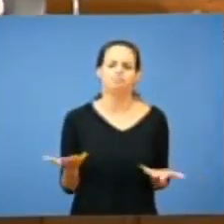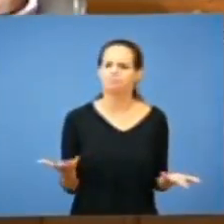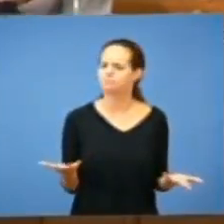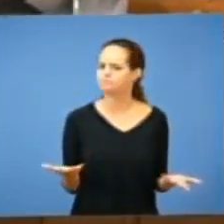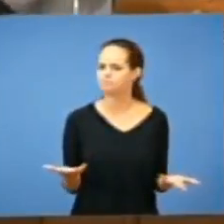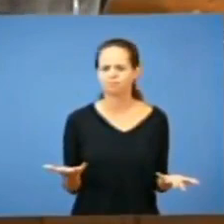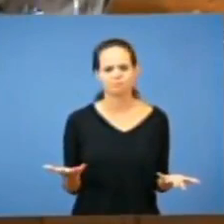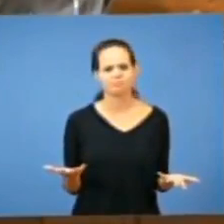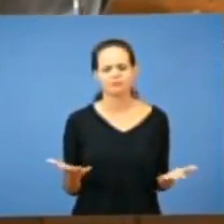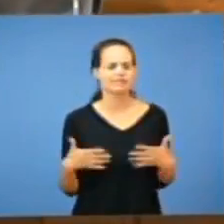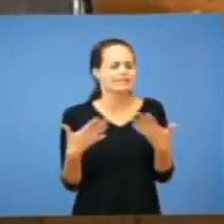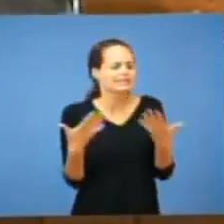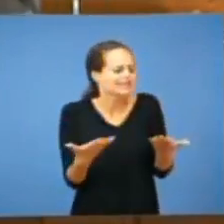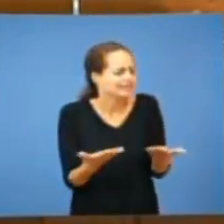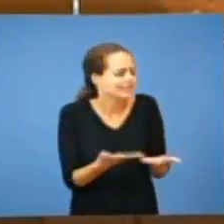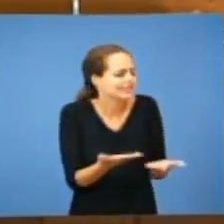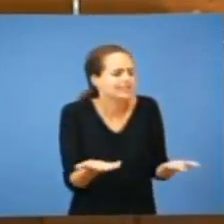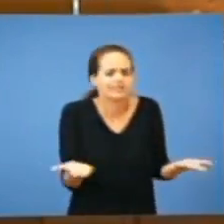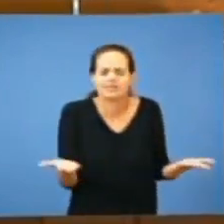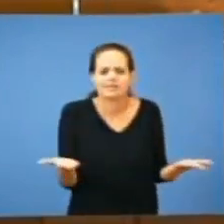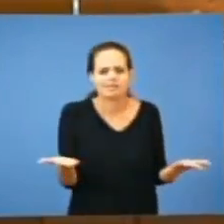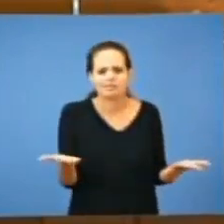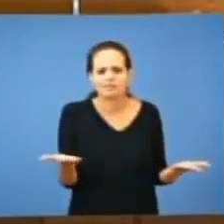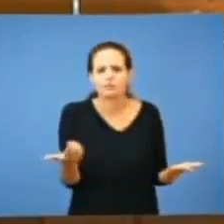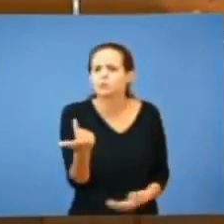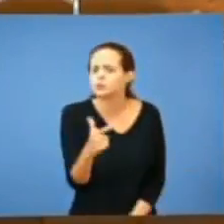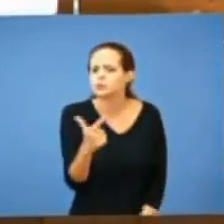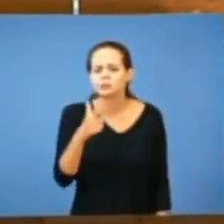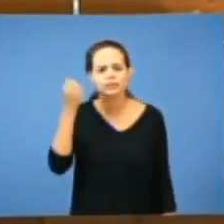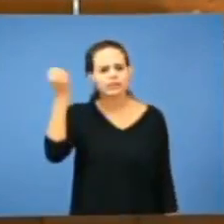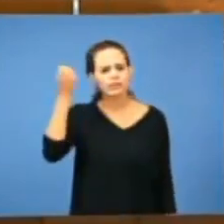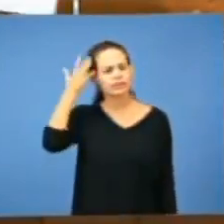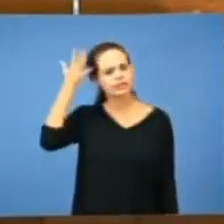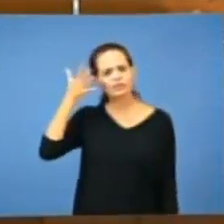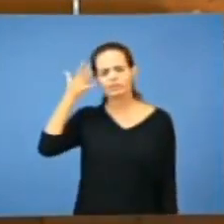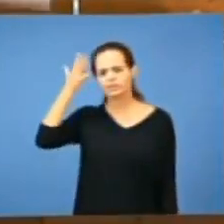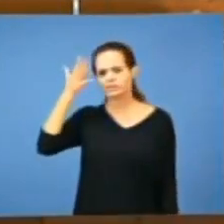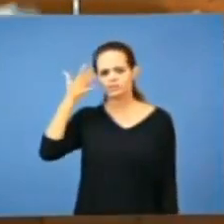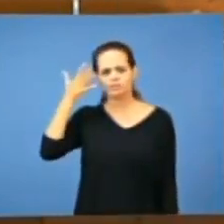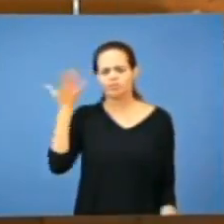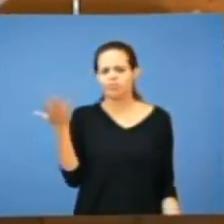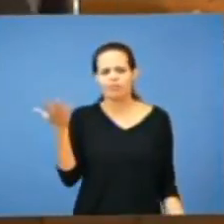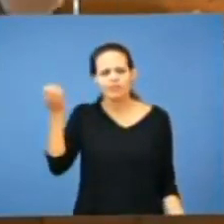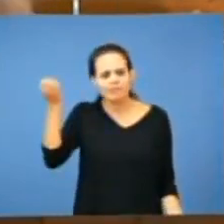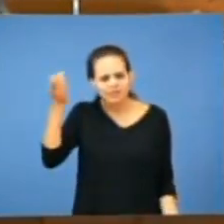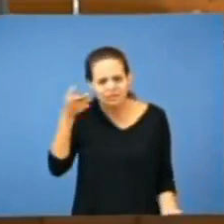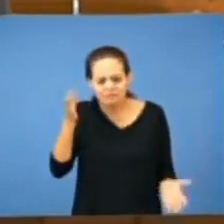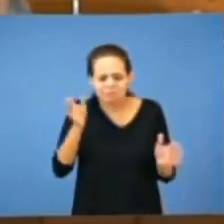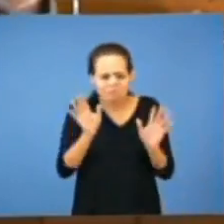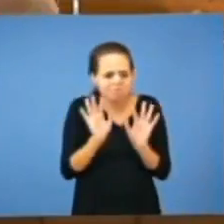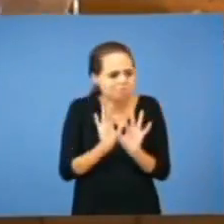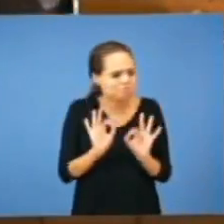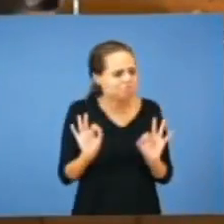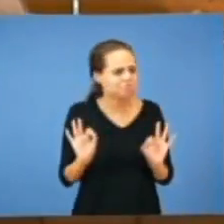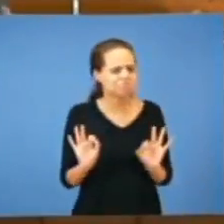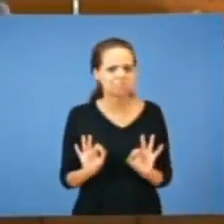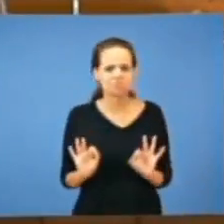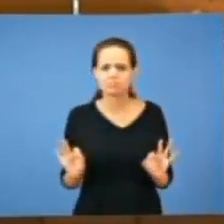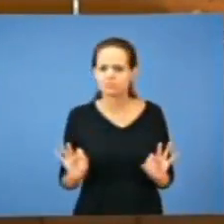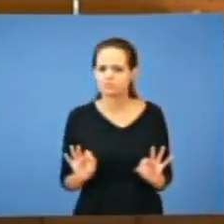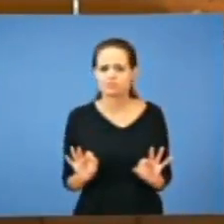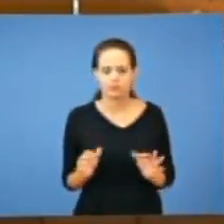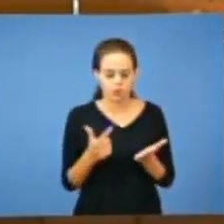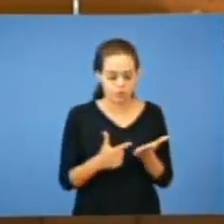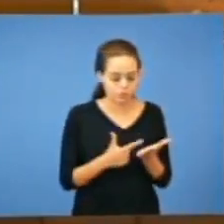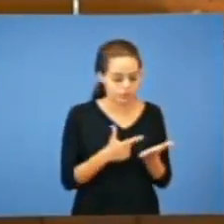What is that? A people that doesn't have the revelation. The word says revelation of Jesus. It was given by